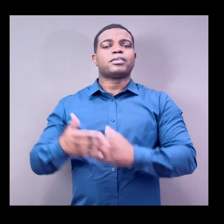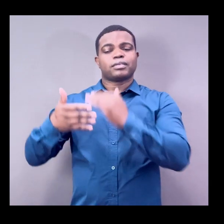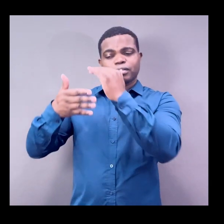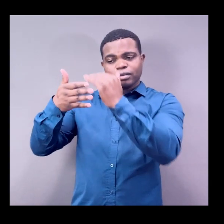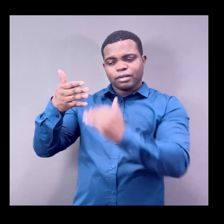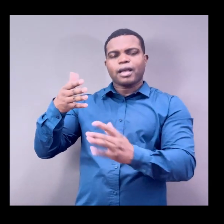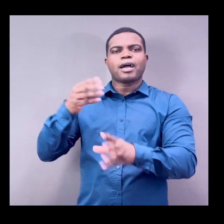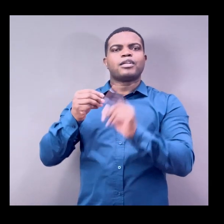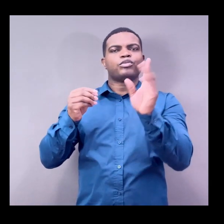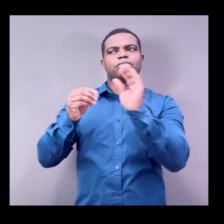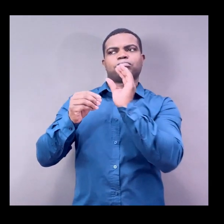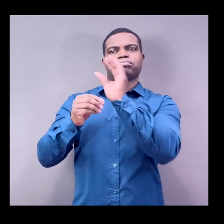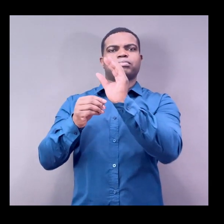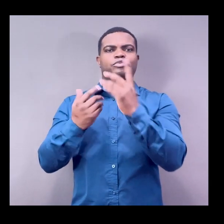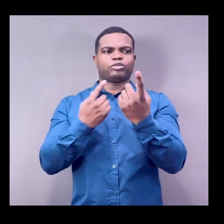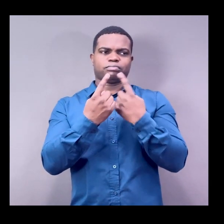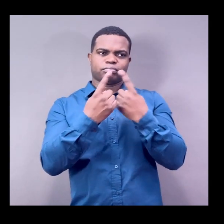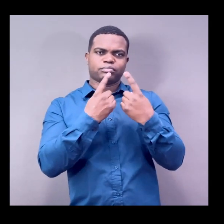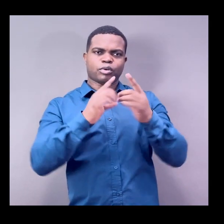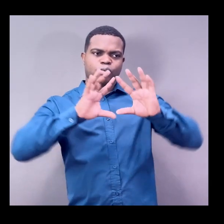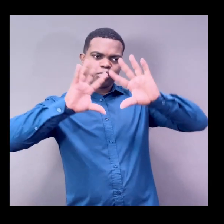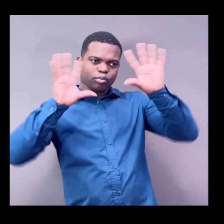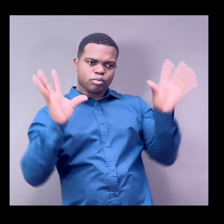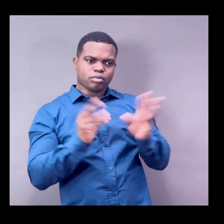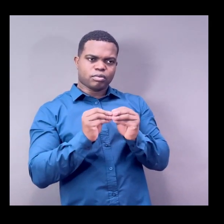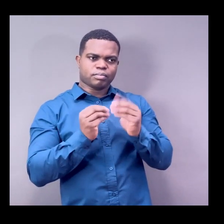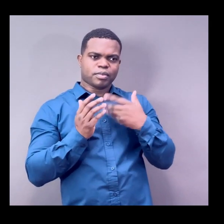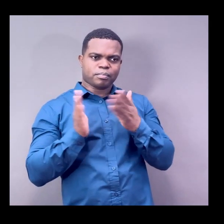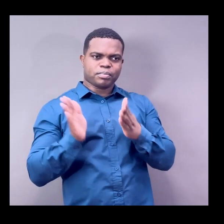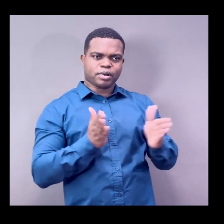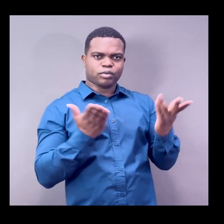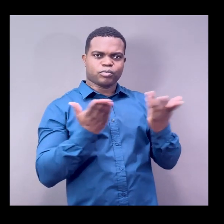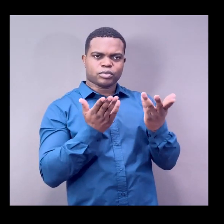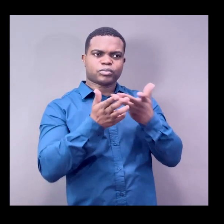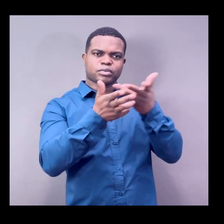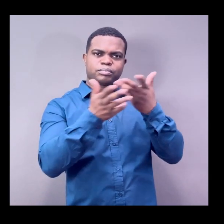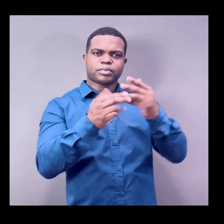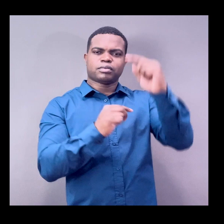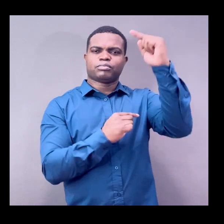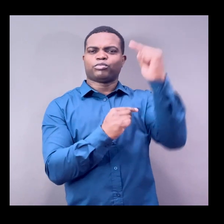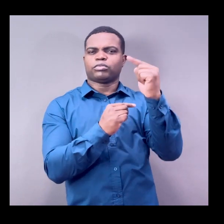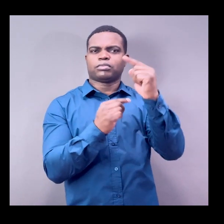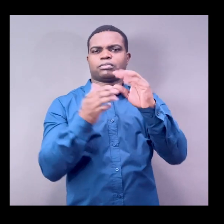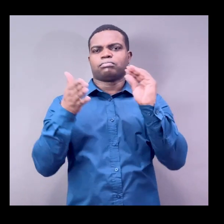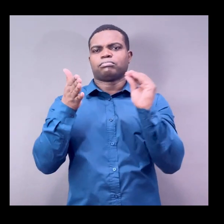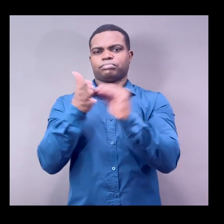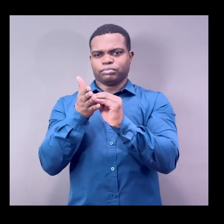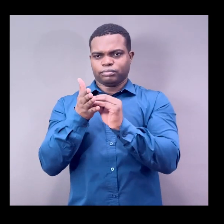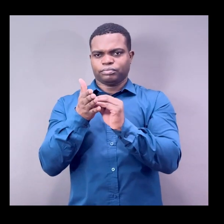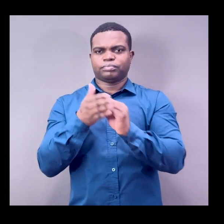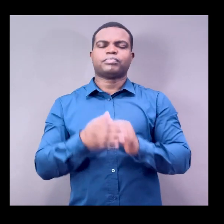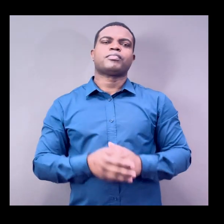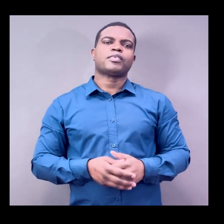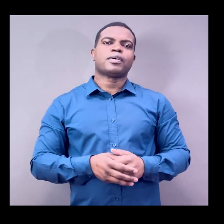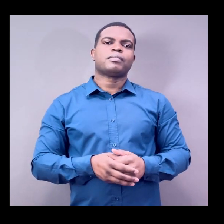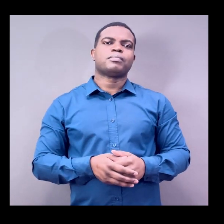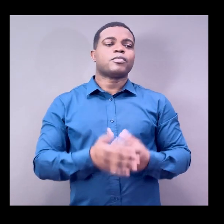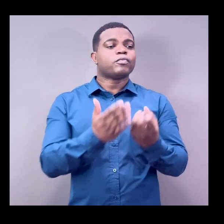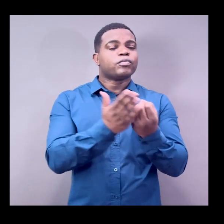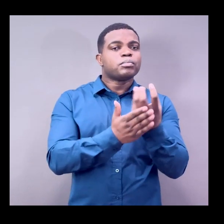the engagement plan, the background information of the community. So here you will be talking